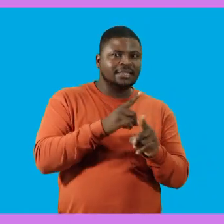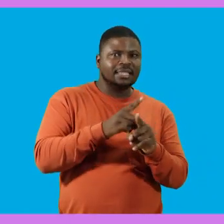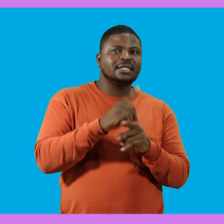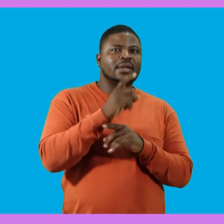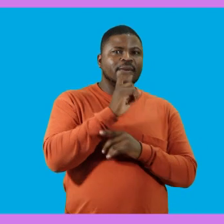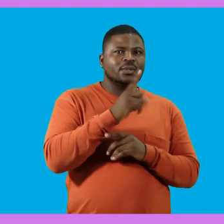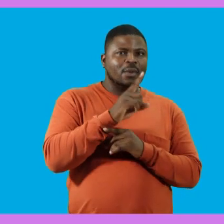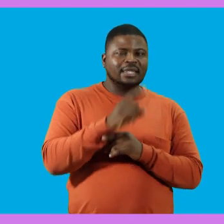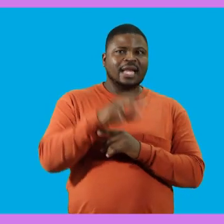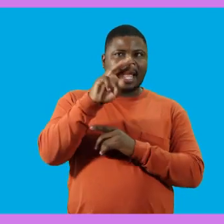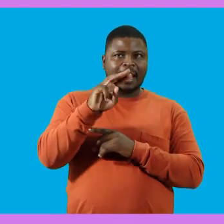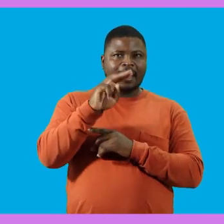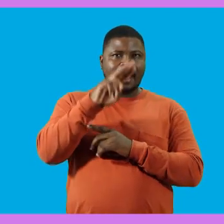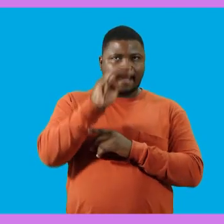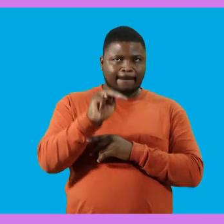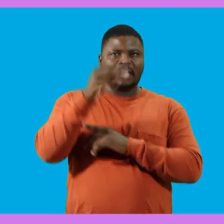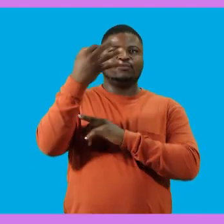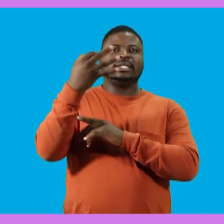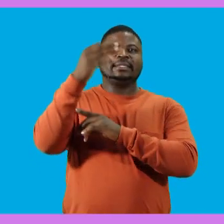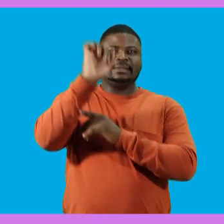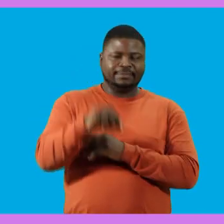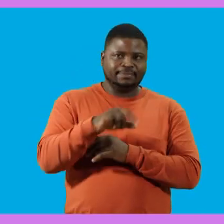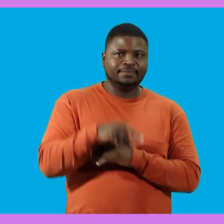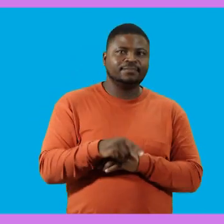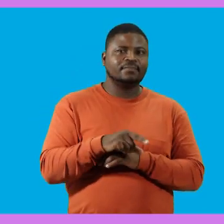meters, so we need to go and